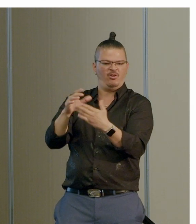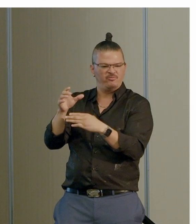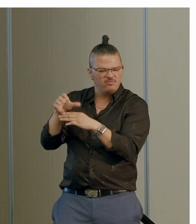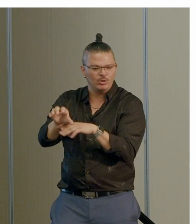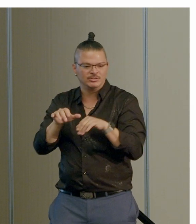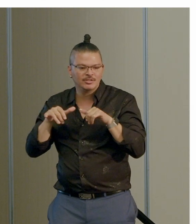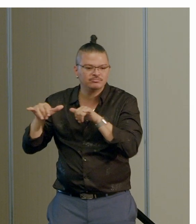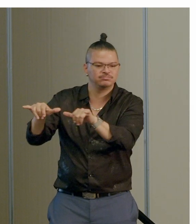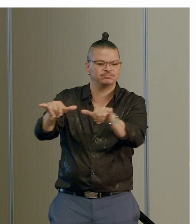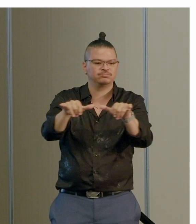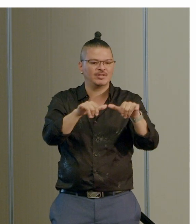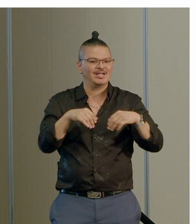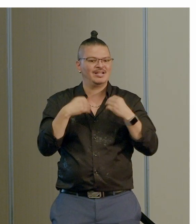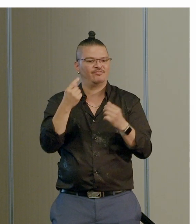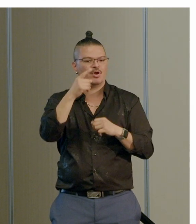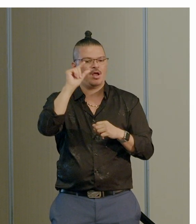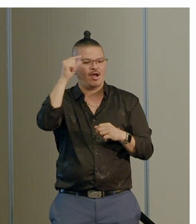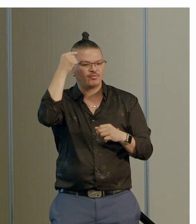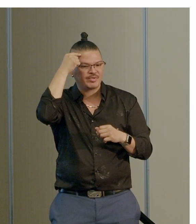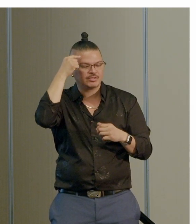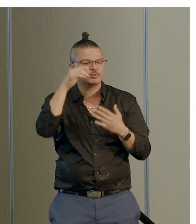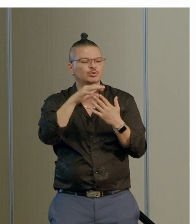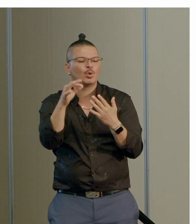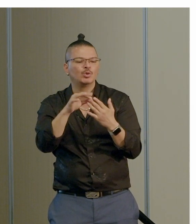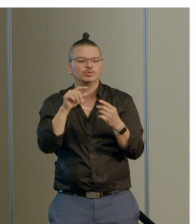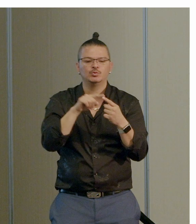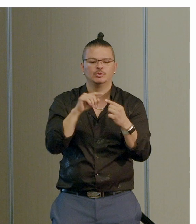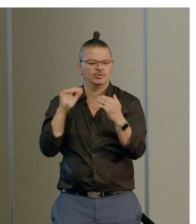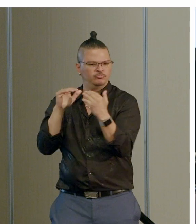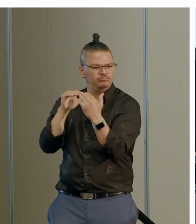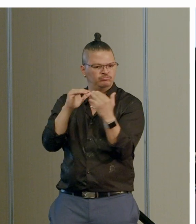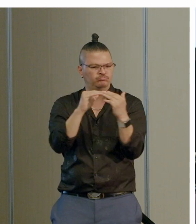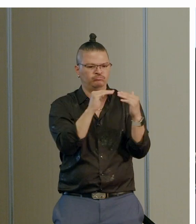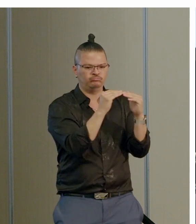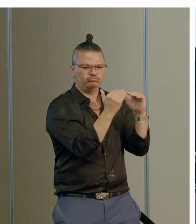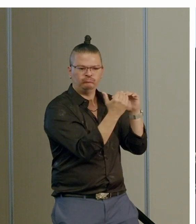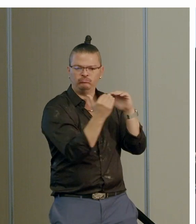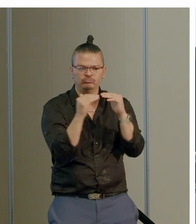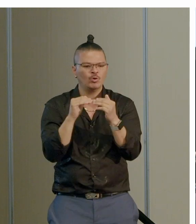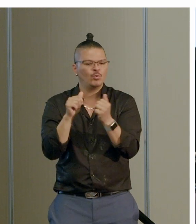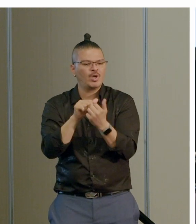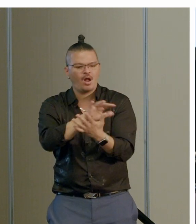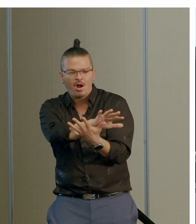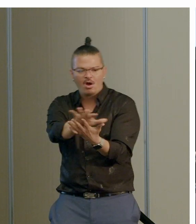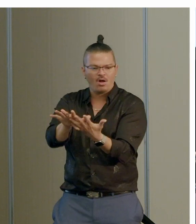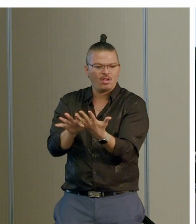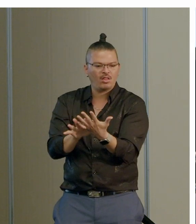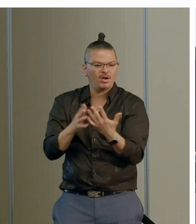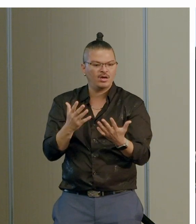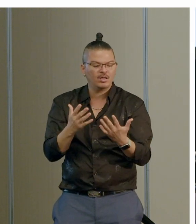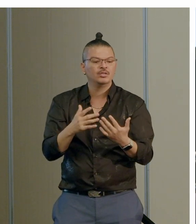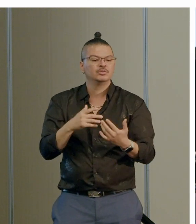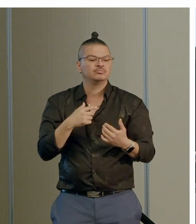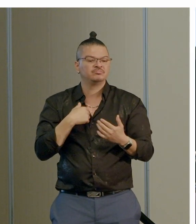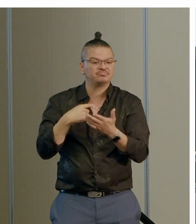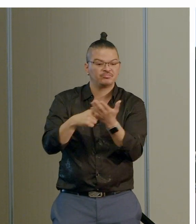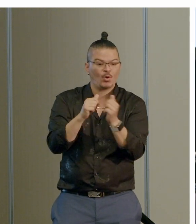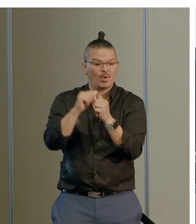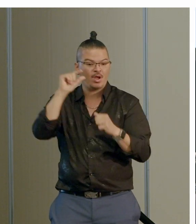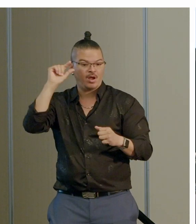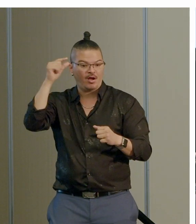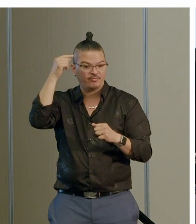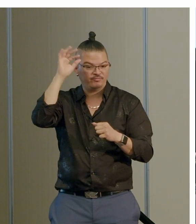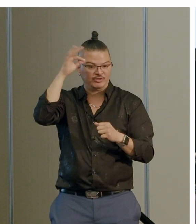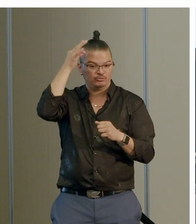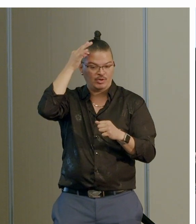the government customer to be as effective and efficient as possible. I also run a federal mobility acquisition group where we've defined what